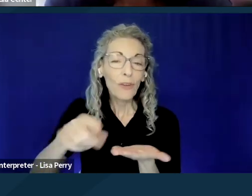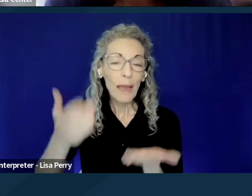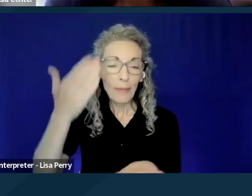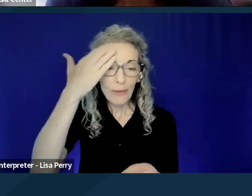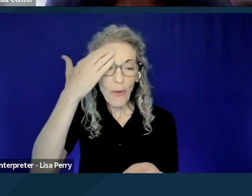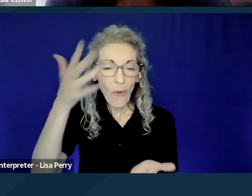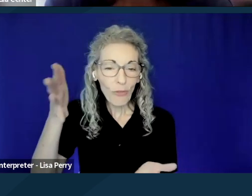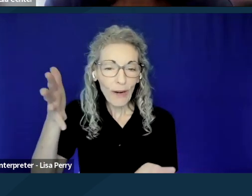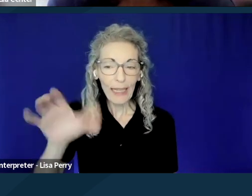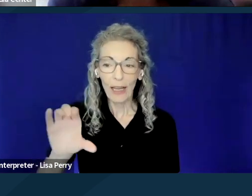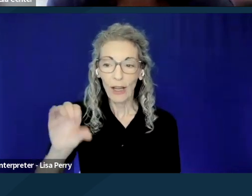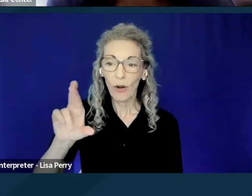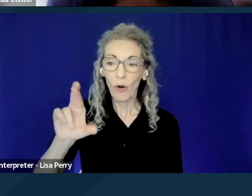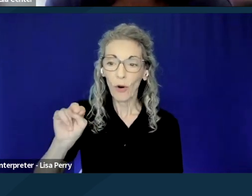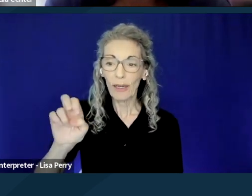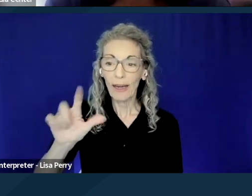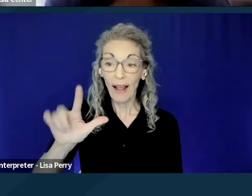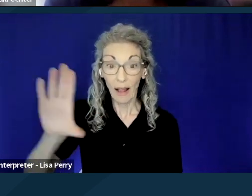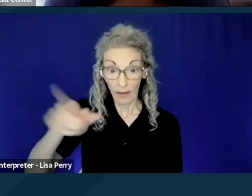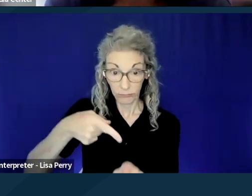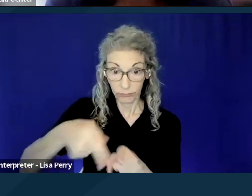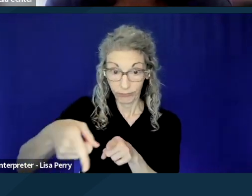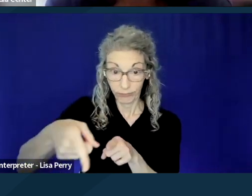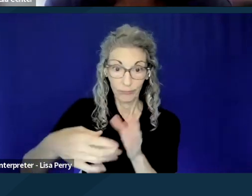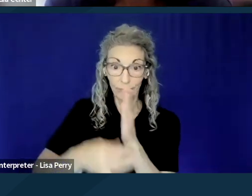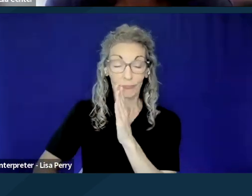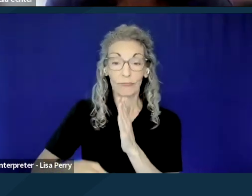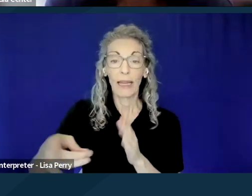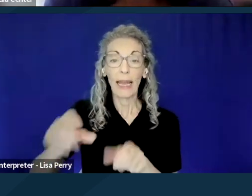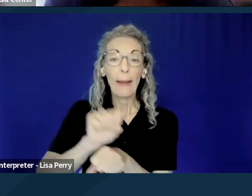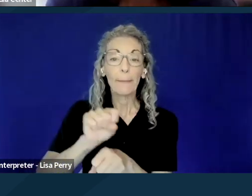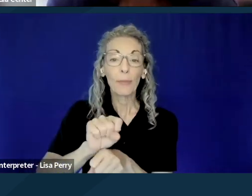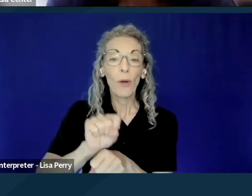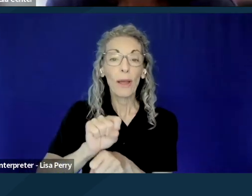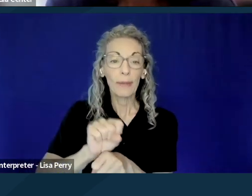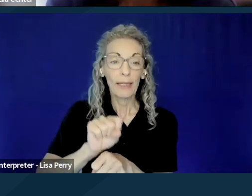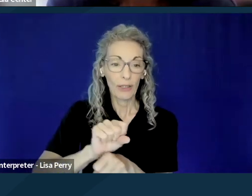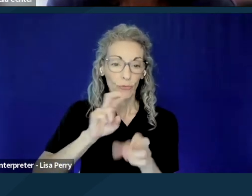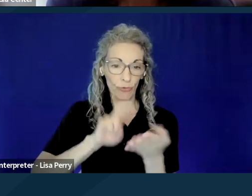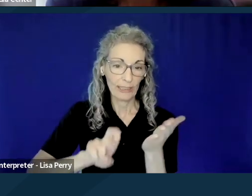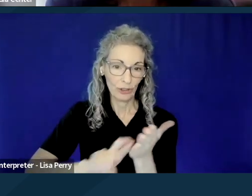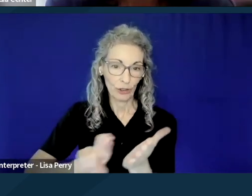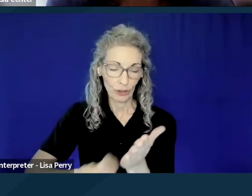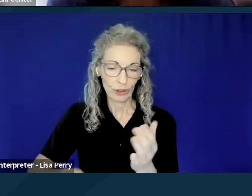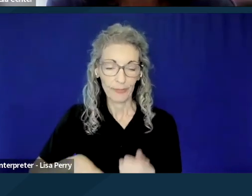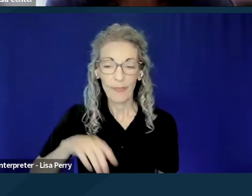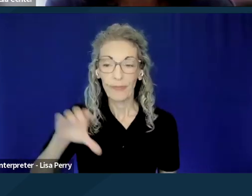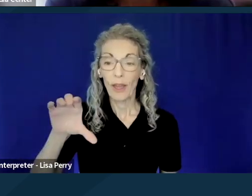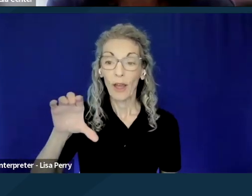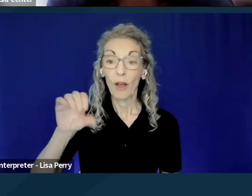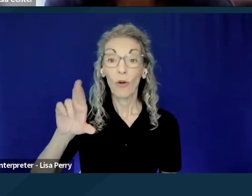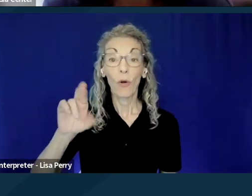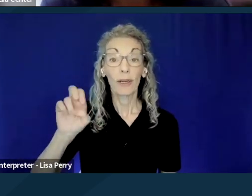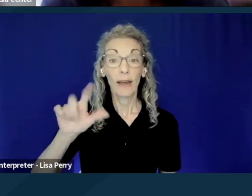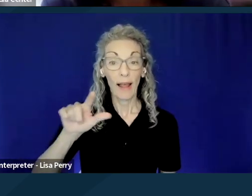a expertise in employment research. And so Cornell did a